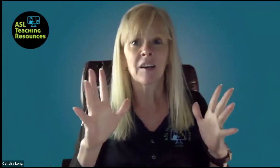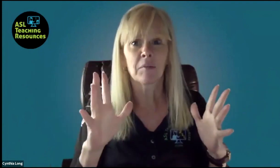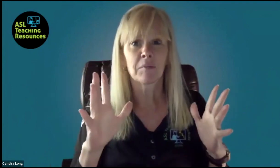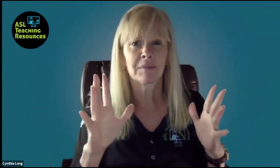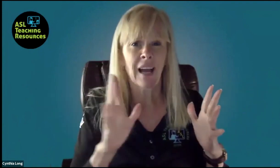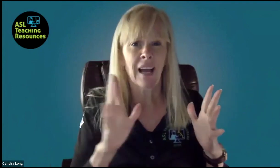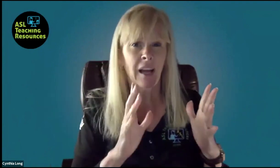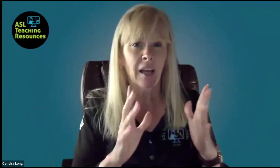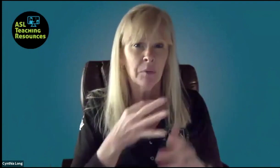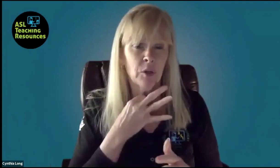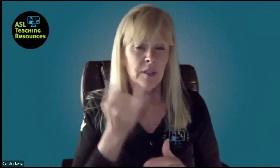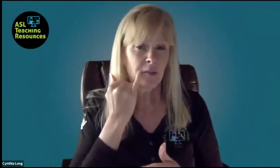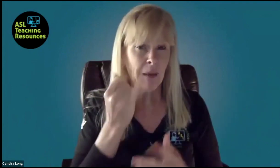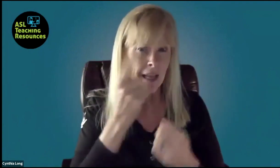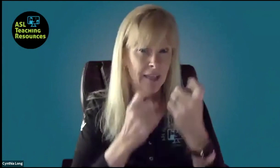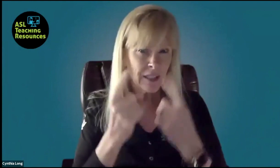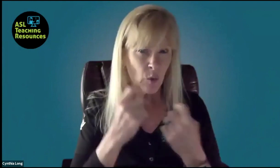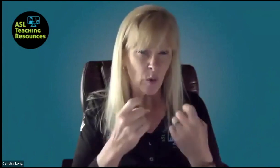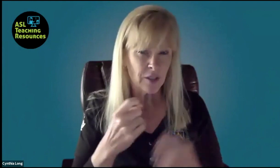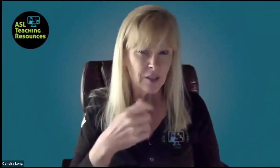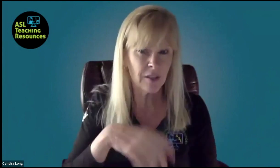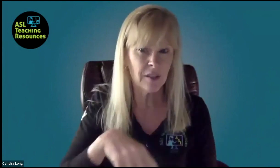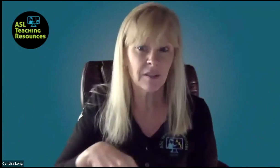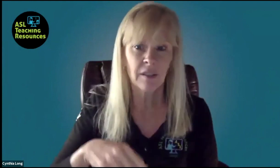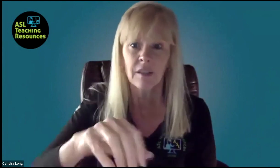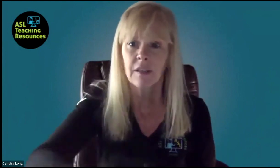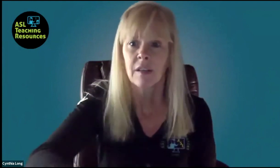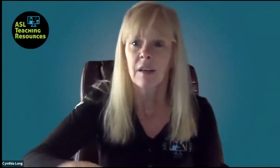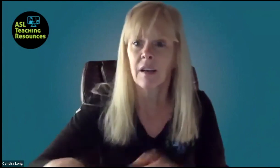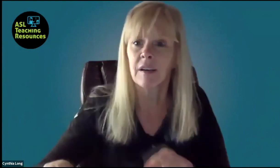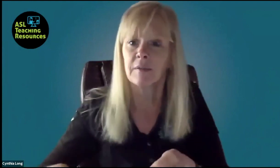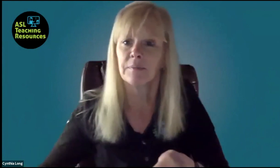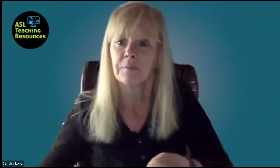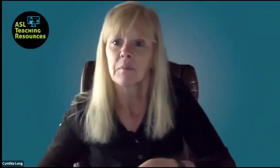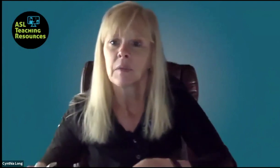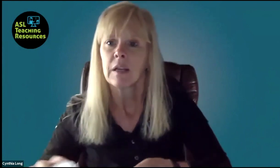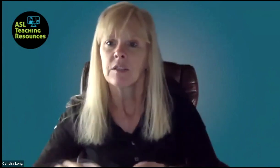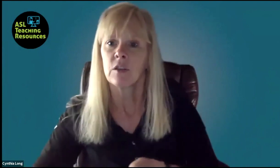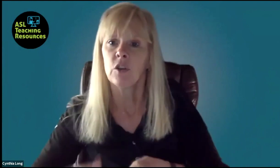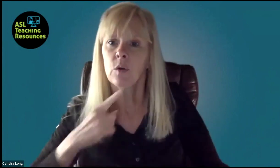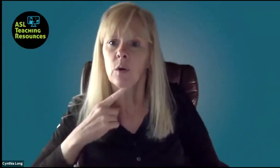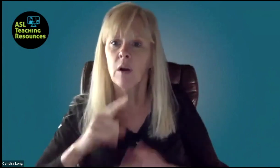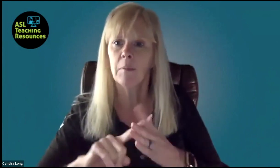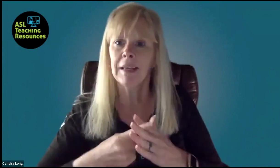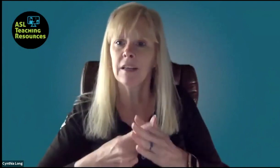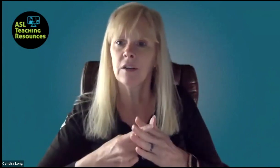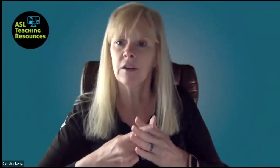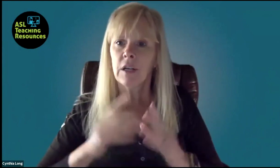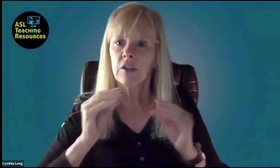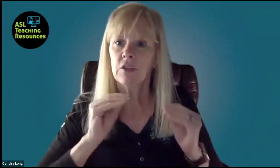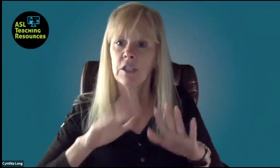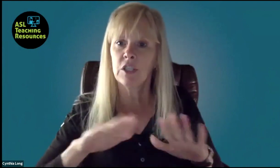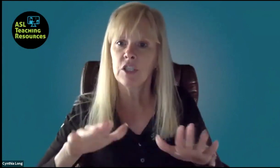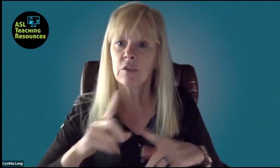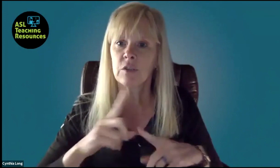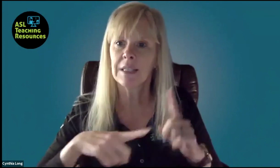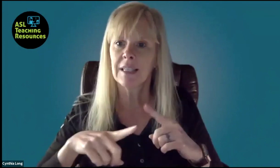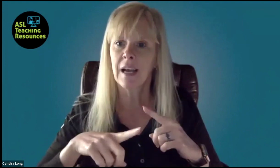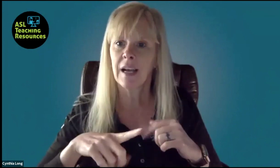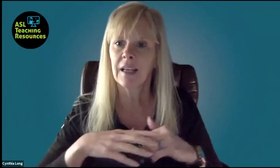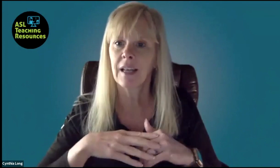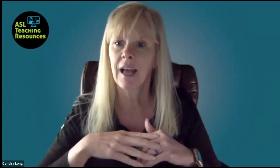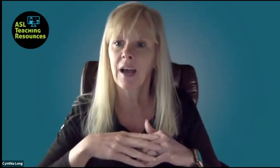it. I am curious if anybody has any questions. So you are a beginner and you're teaching